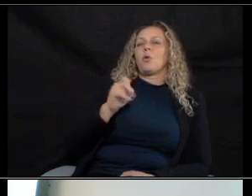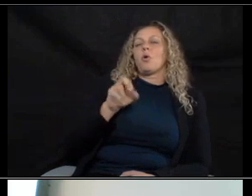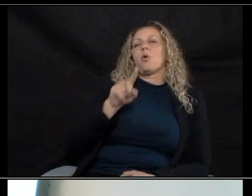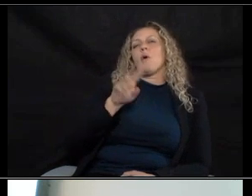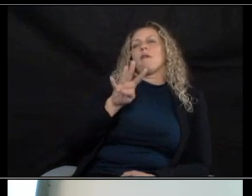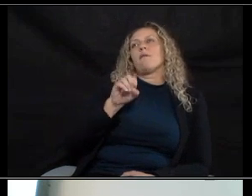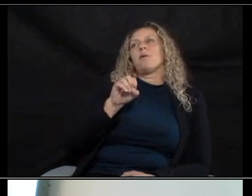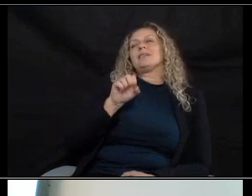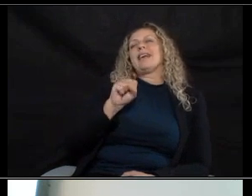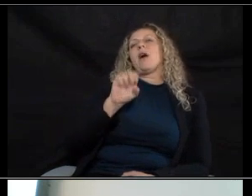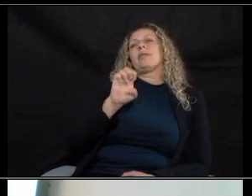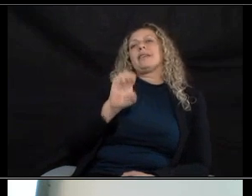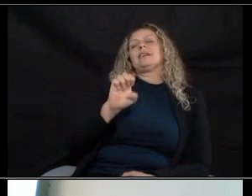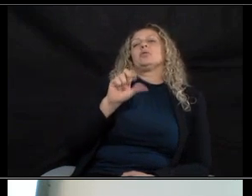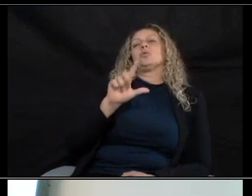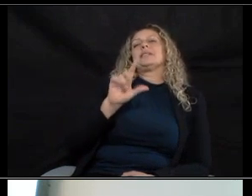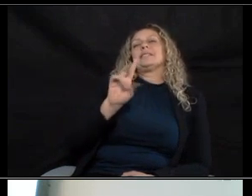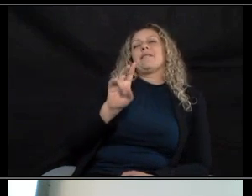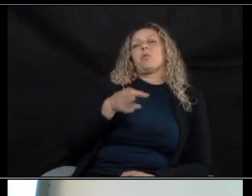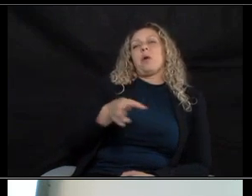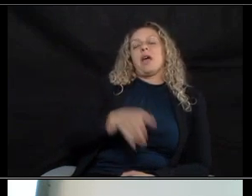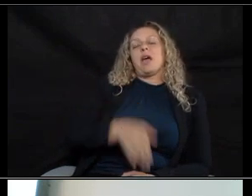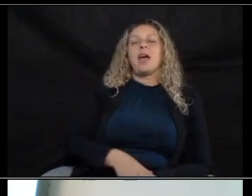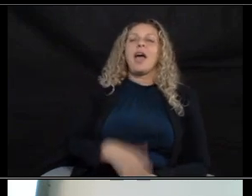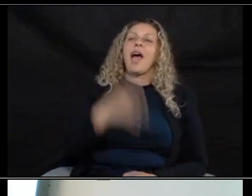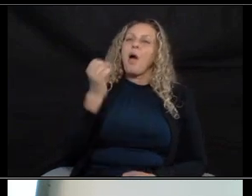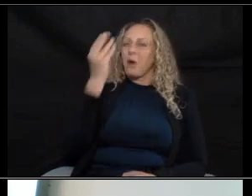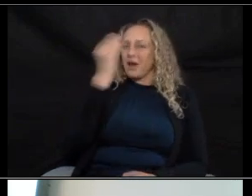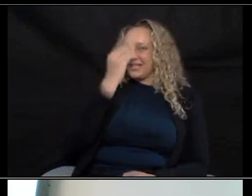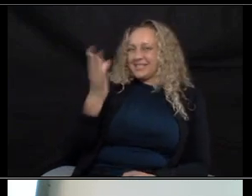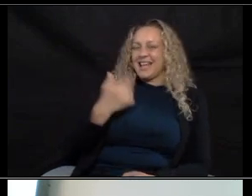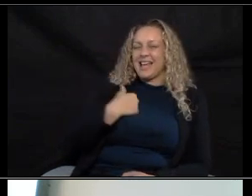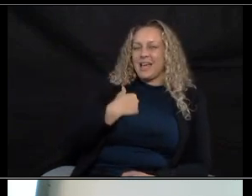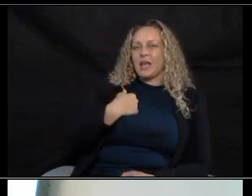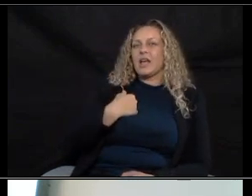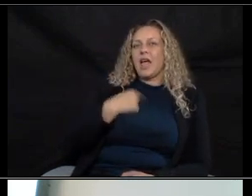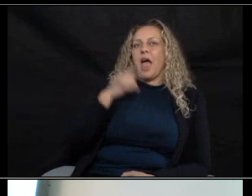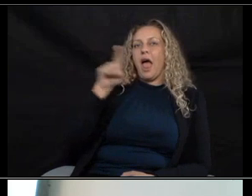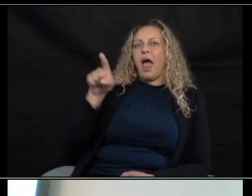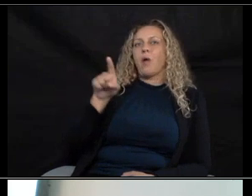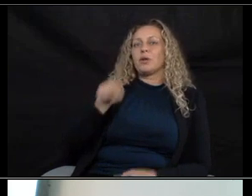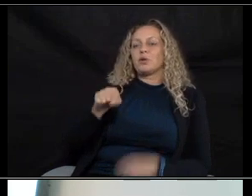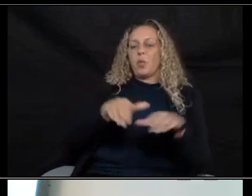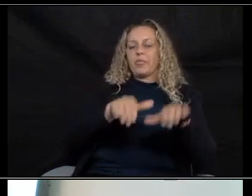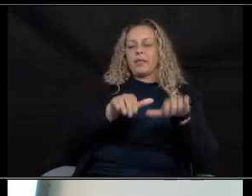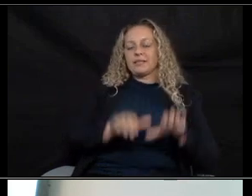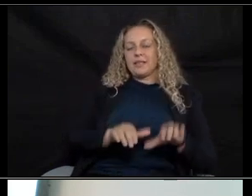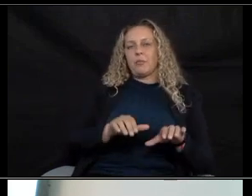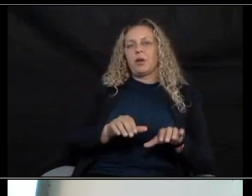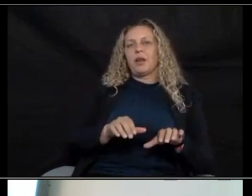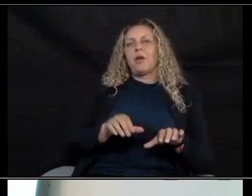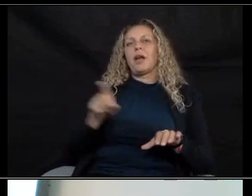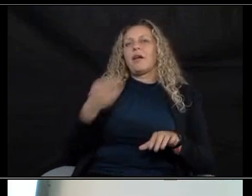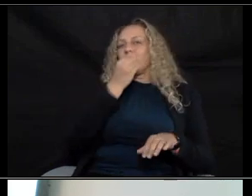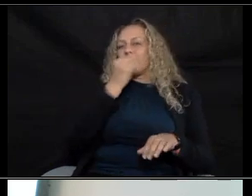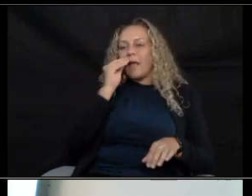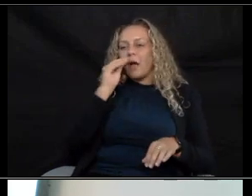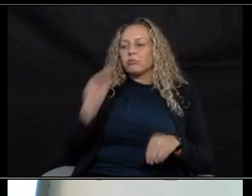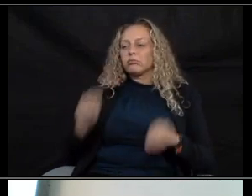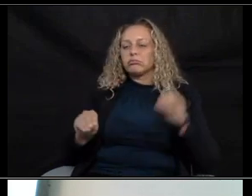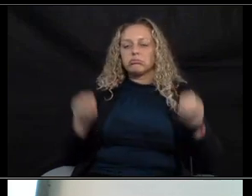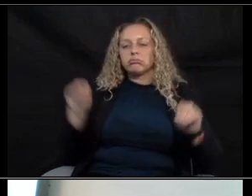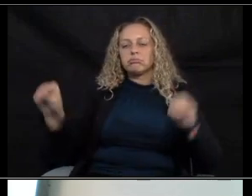Southeast 27th Way. First of all, I want to say I've been out at the cemetery putting some flowers in and noticed that